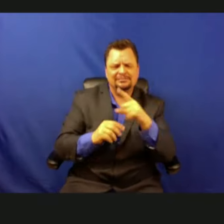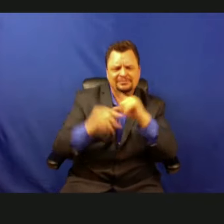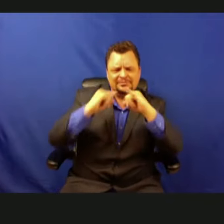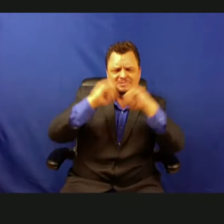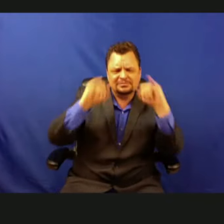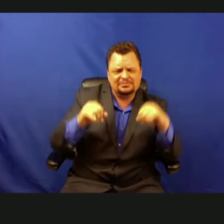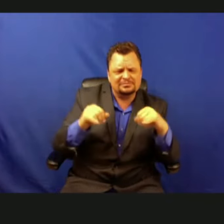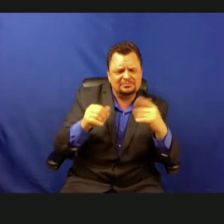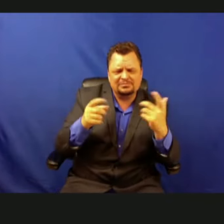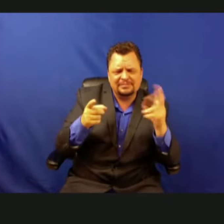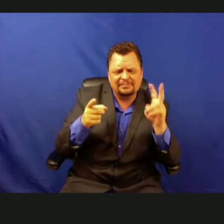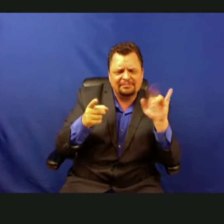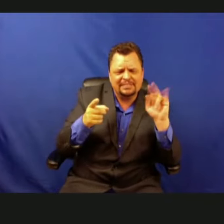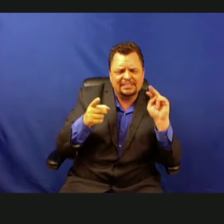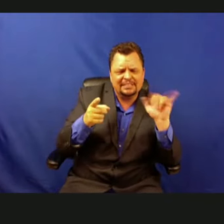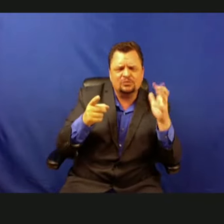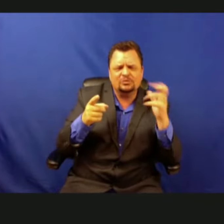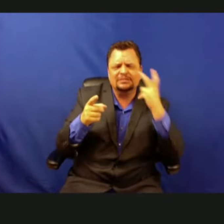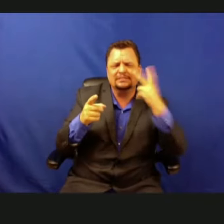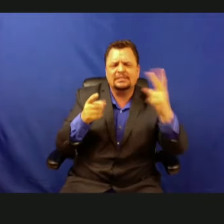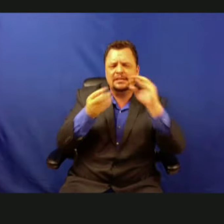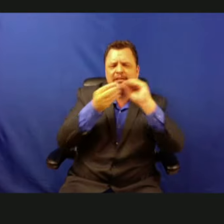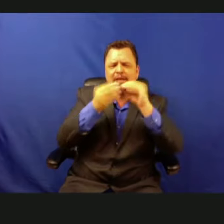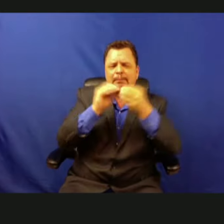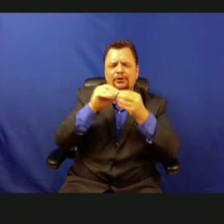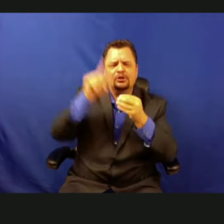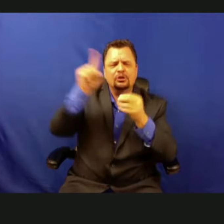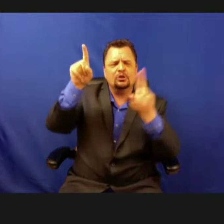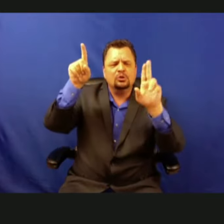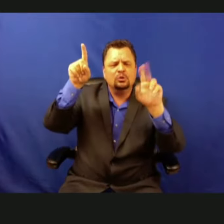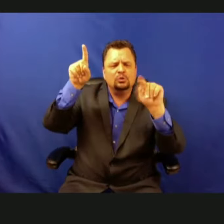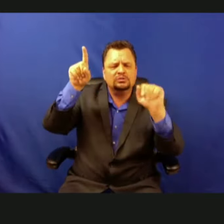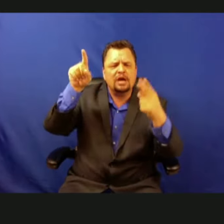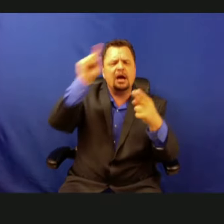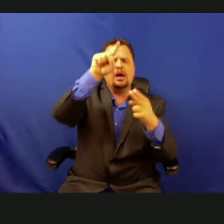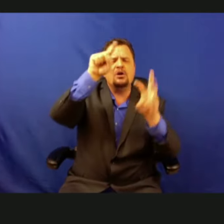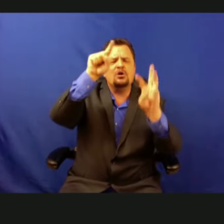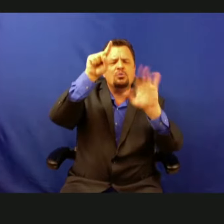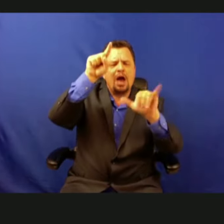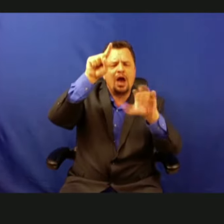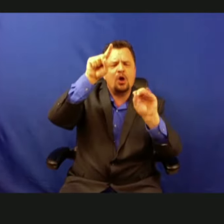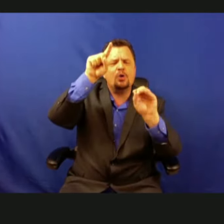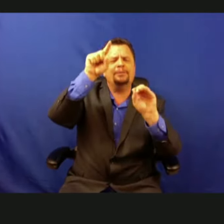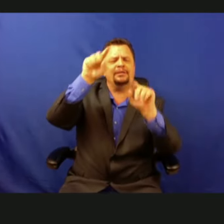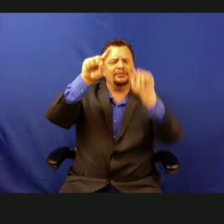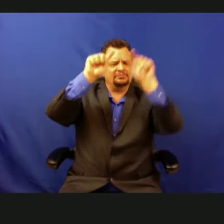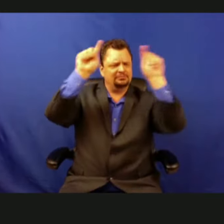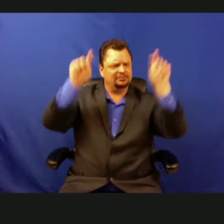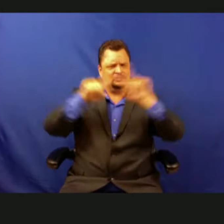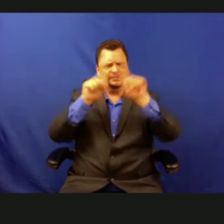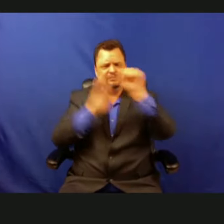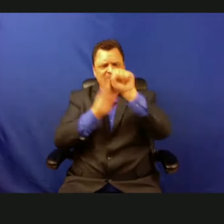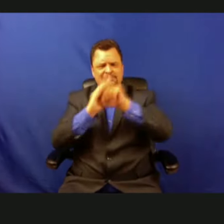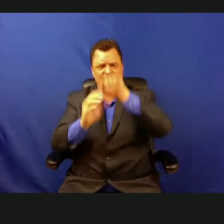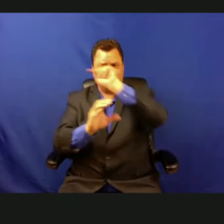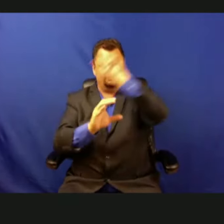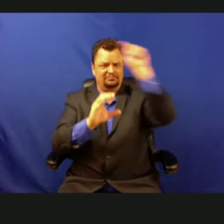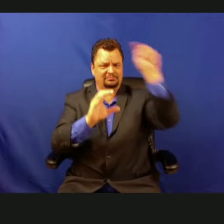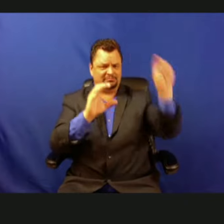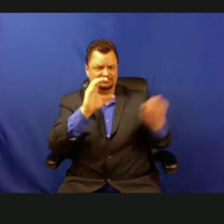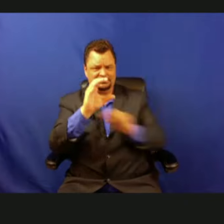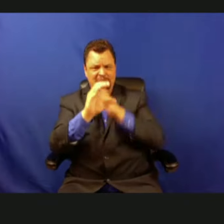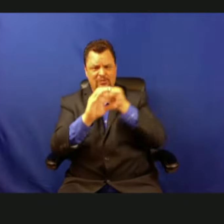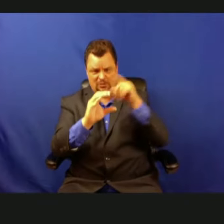the border states. Has there been any evidence that that's crossing over in the border areas of Colorado? In other words, are you seeing